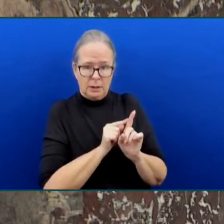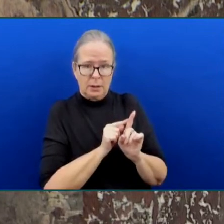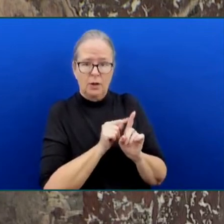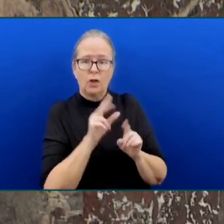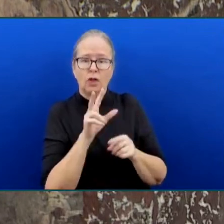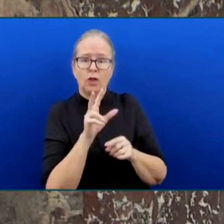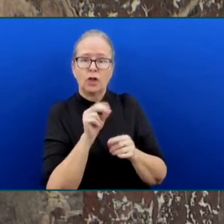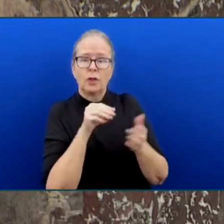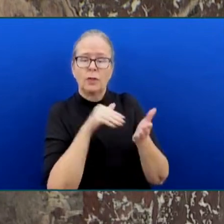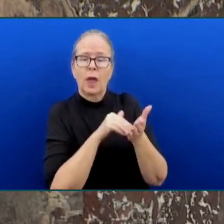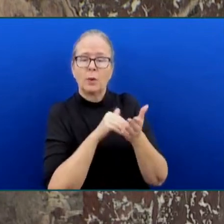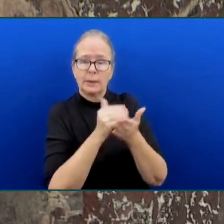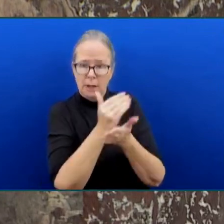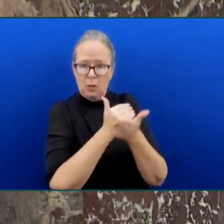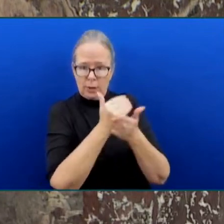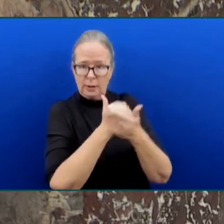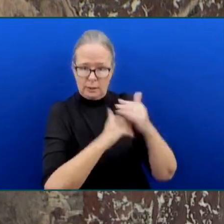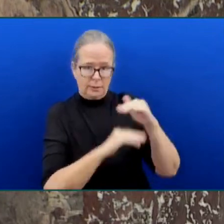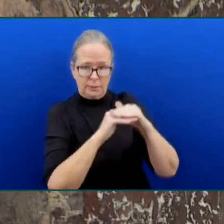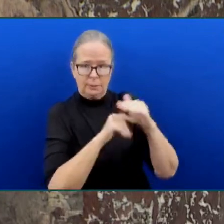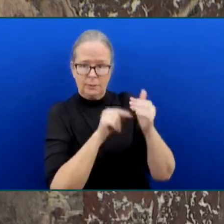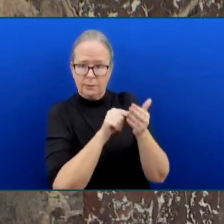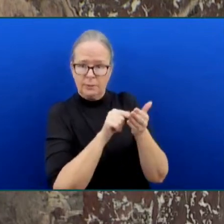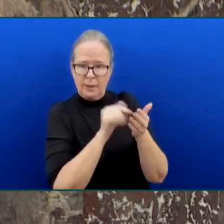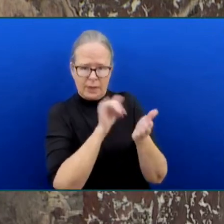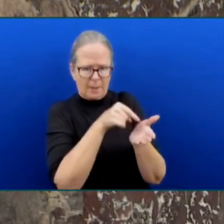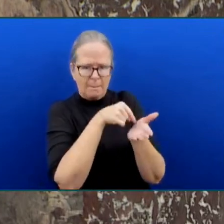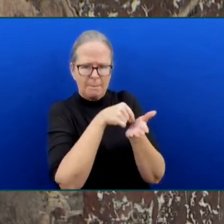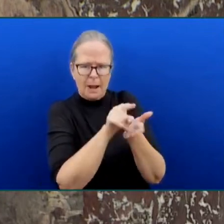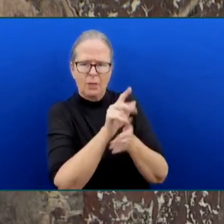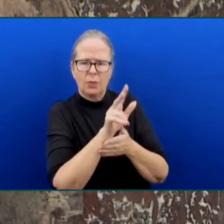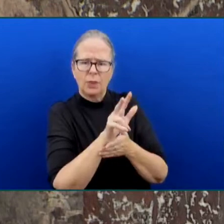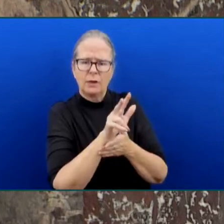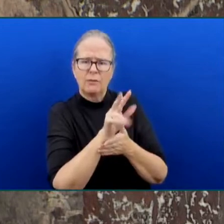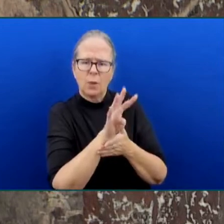$4,948. That's a 34%.